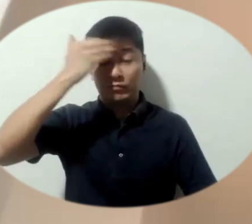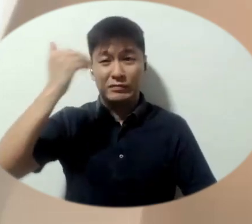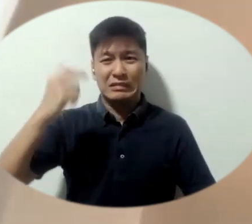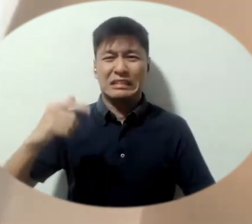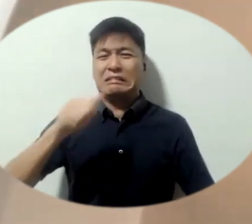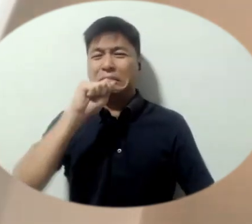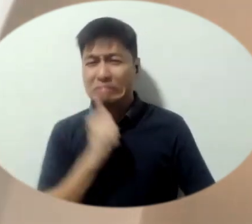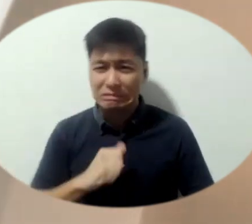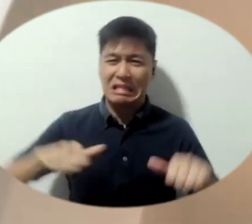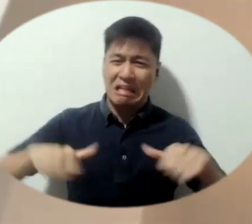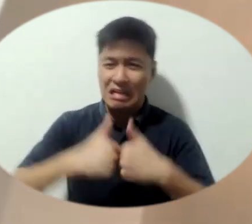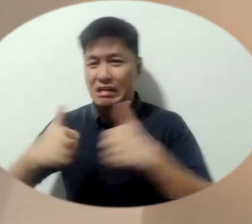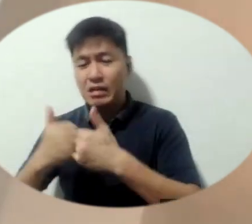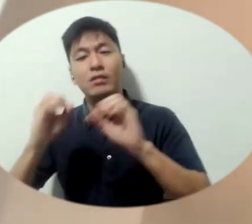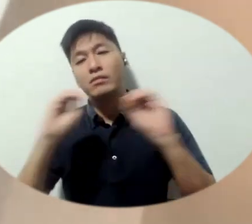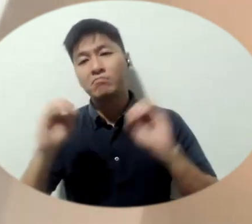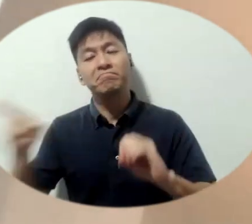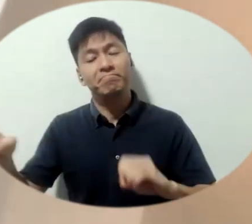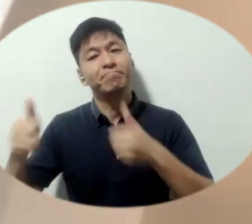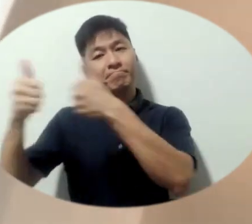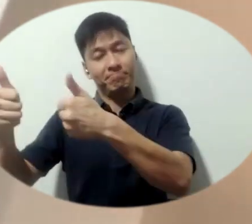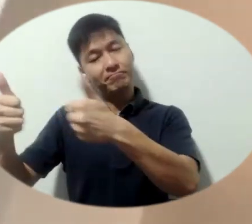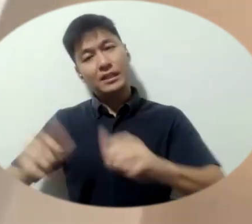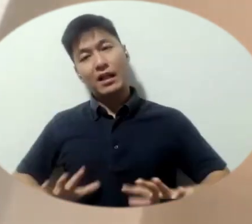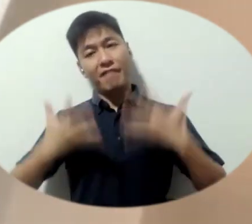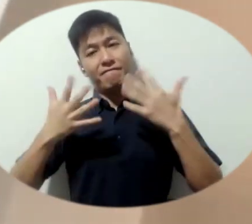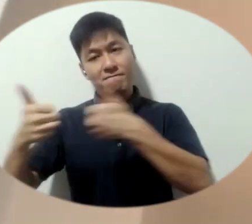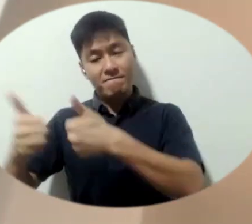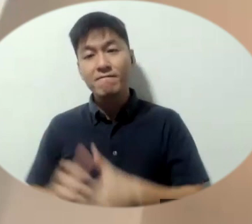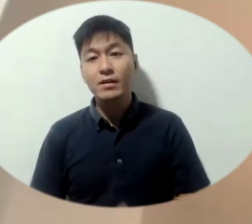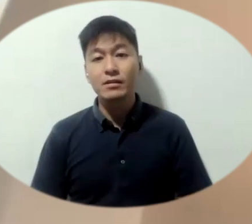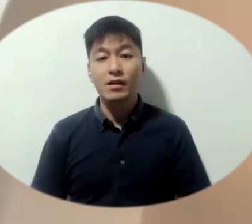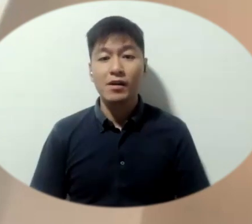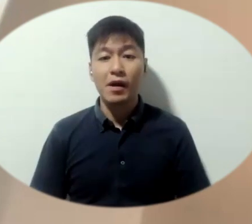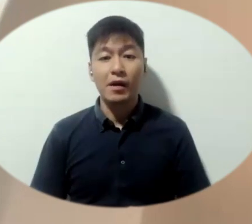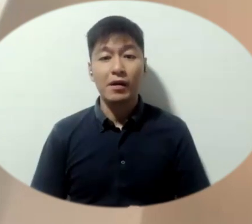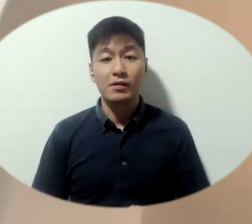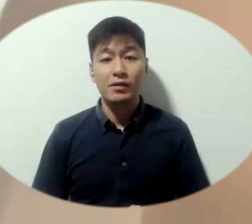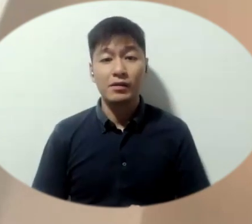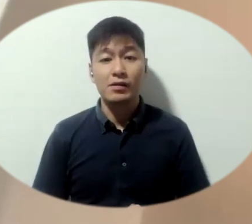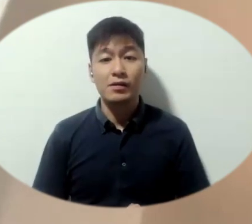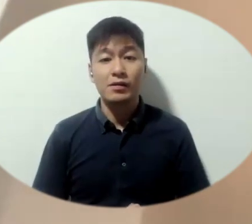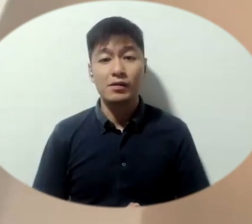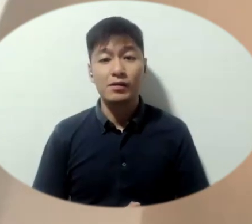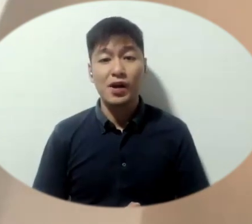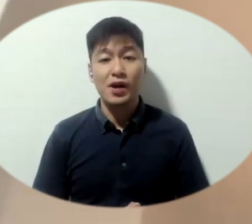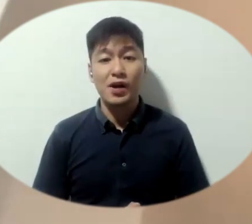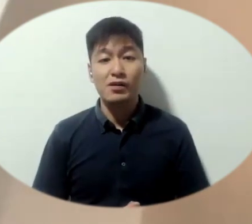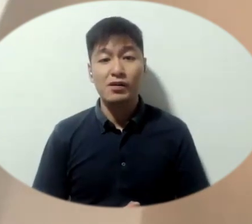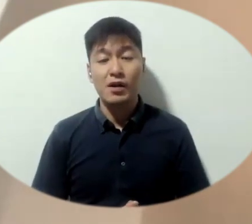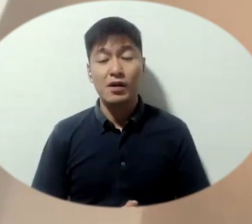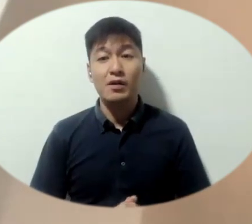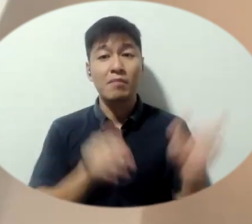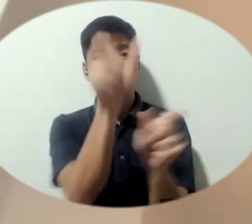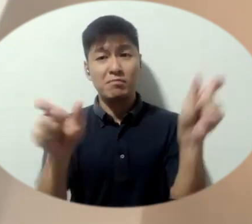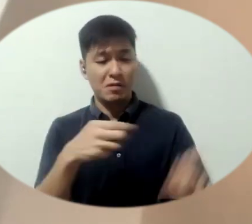When people would call me caregiver, I was actually offended by the word, because